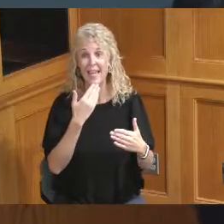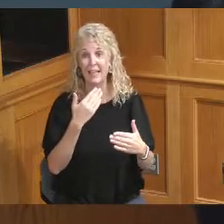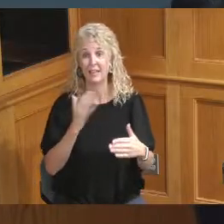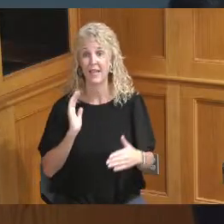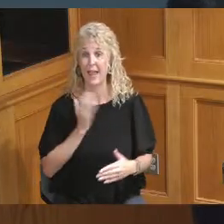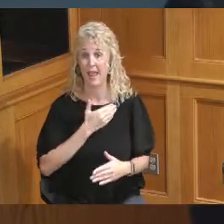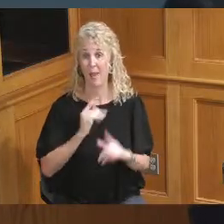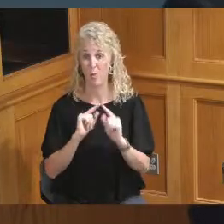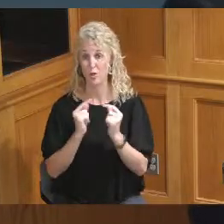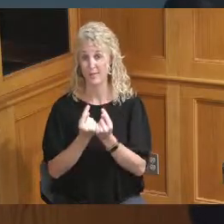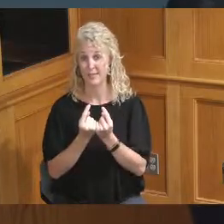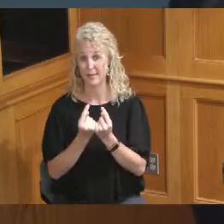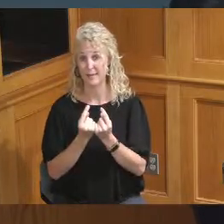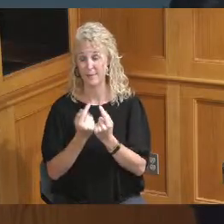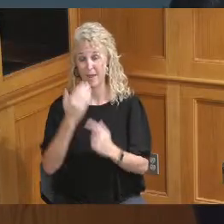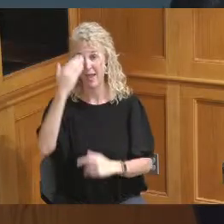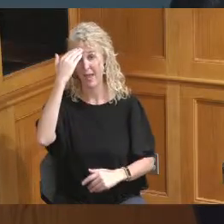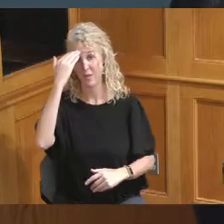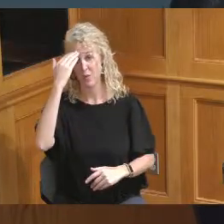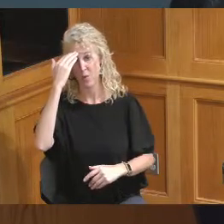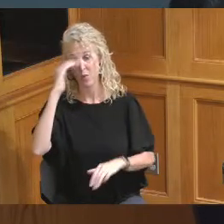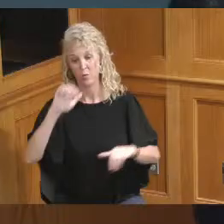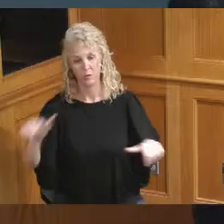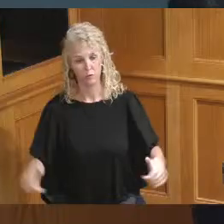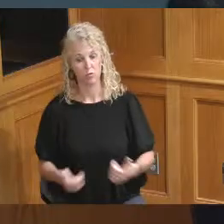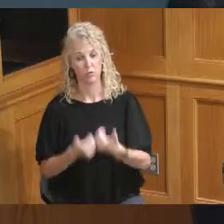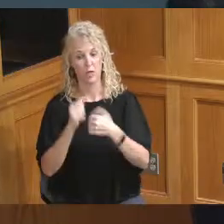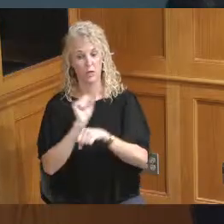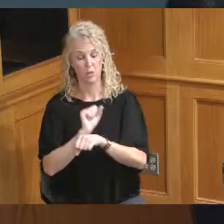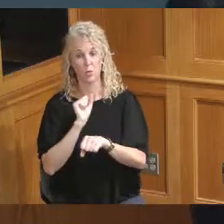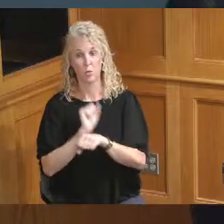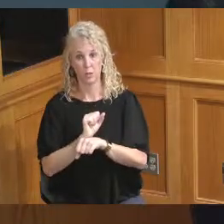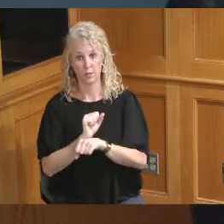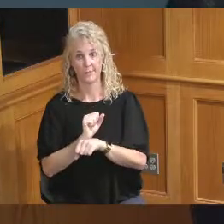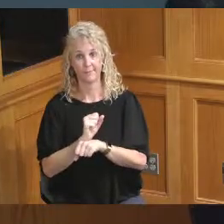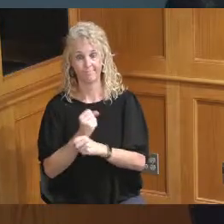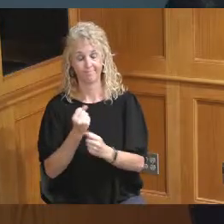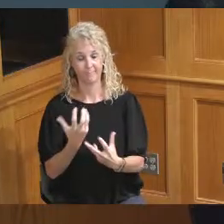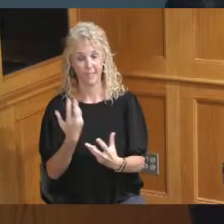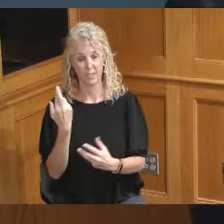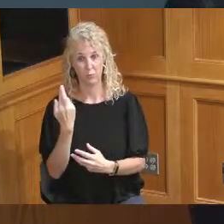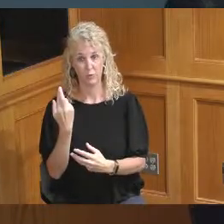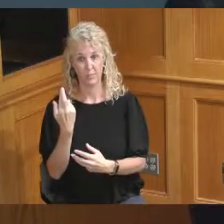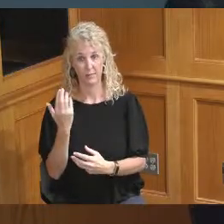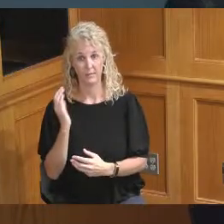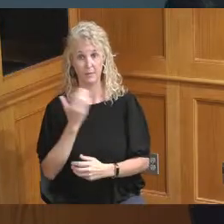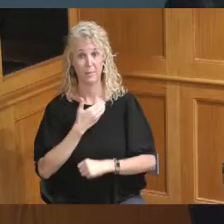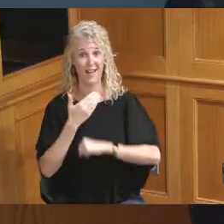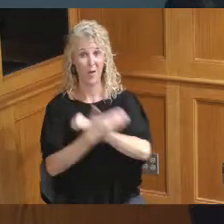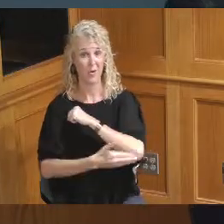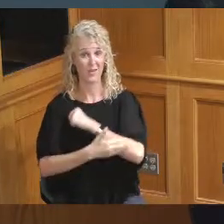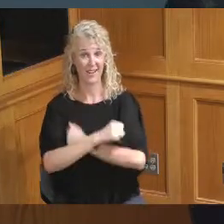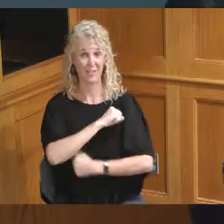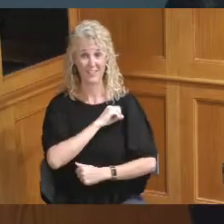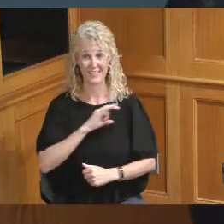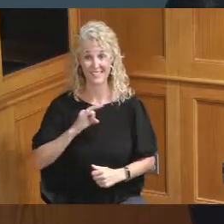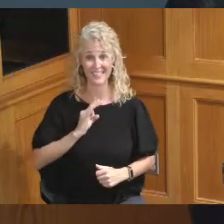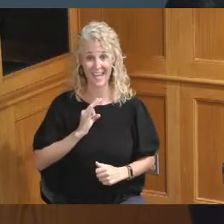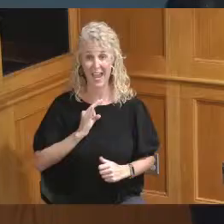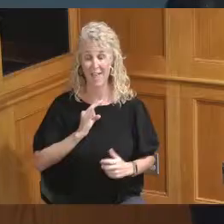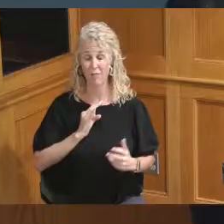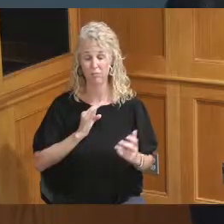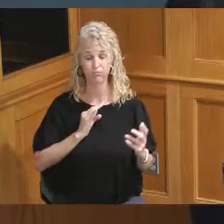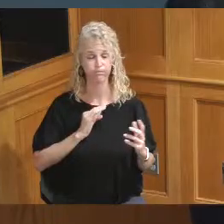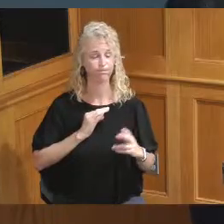This has been challenging for a number of reasons, but our county staff has been second to none. And